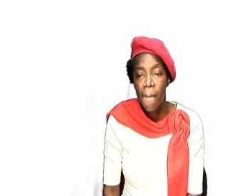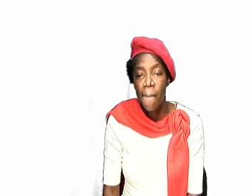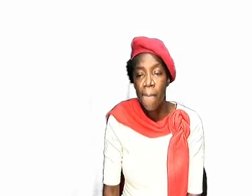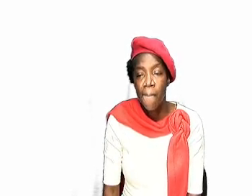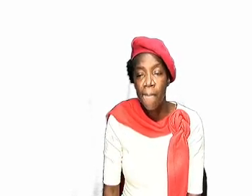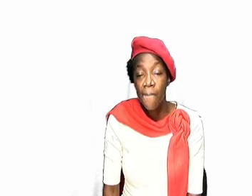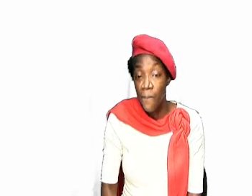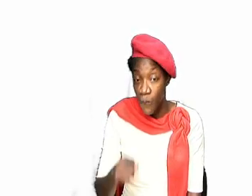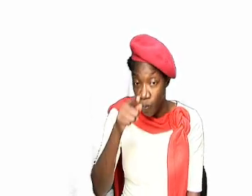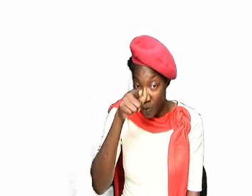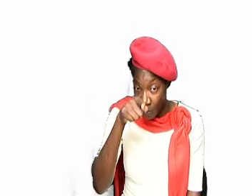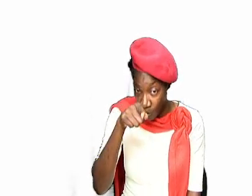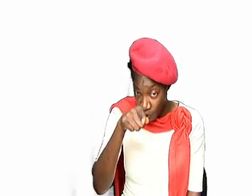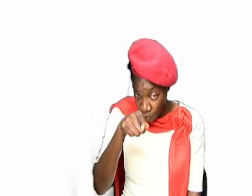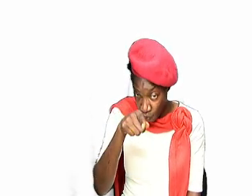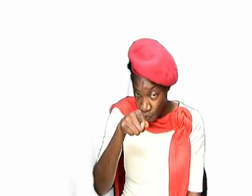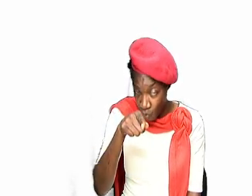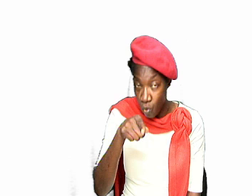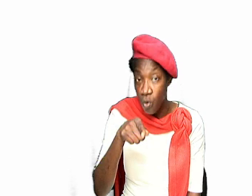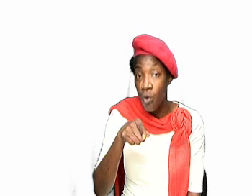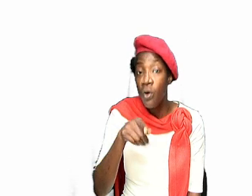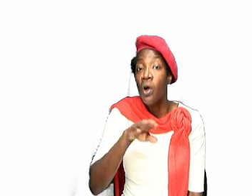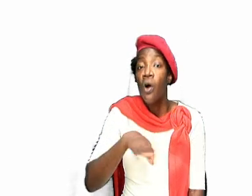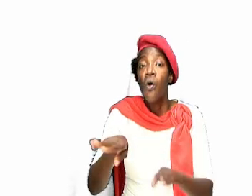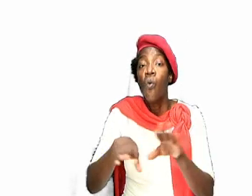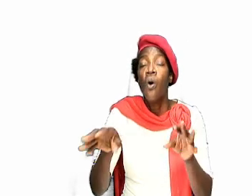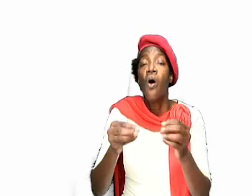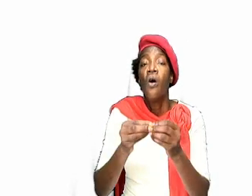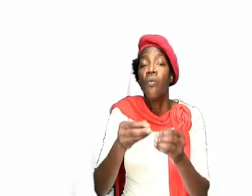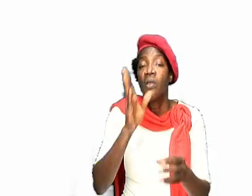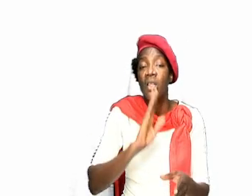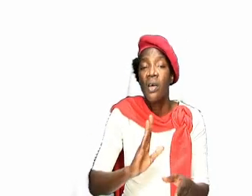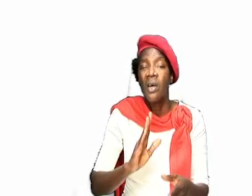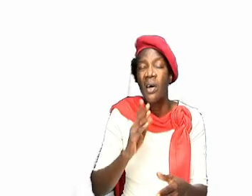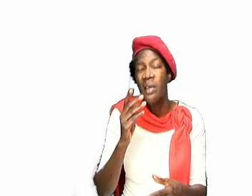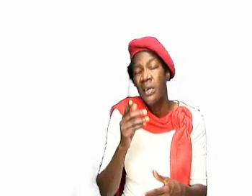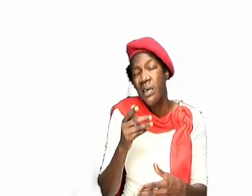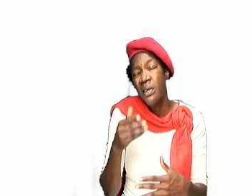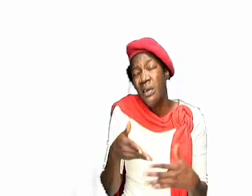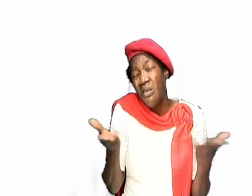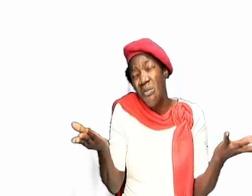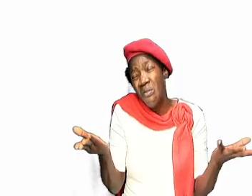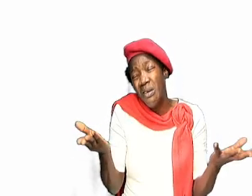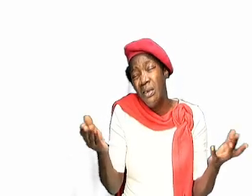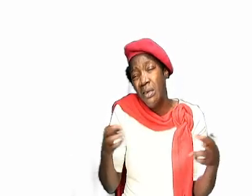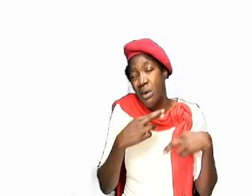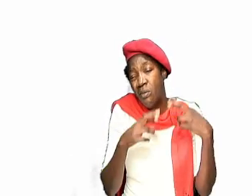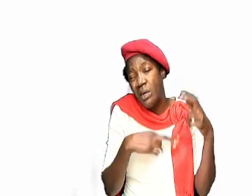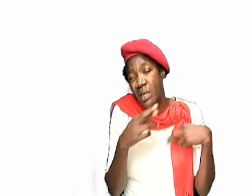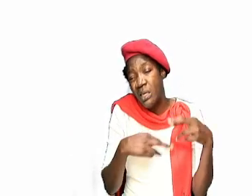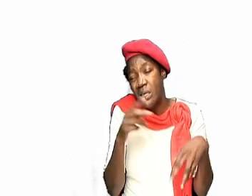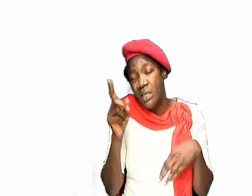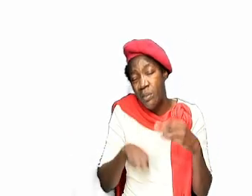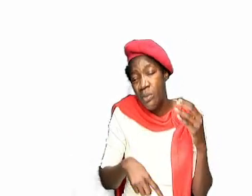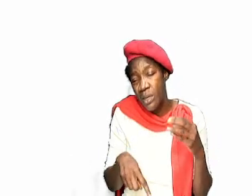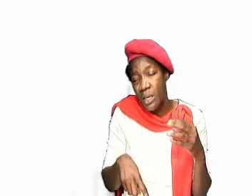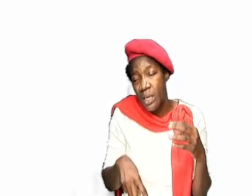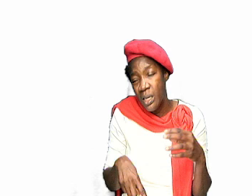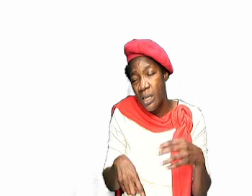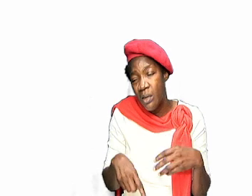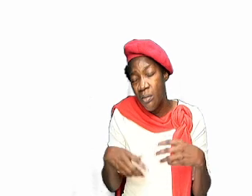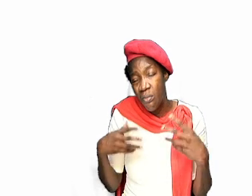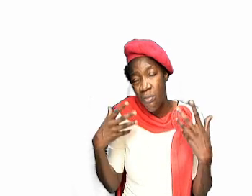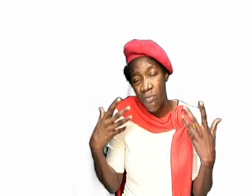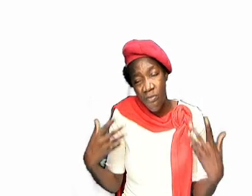Where are you in your walk with God? What's your relationship like with God? If you feel like you can't get over and you